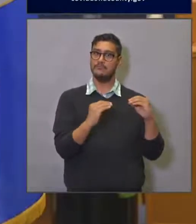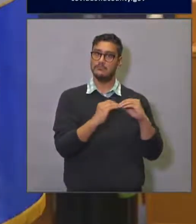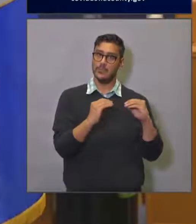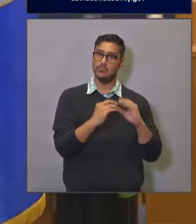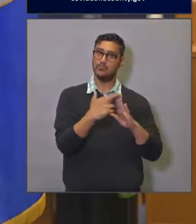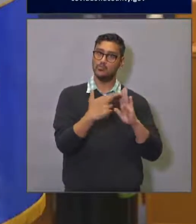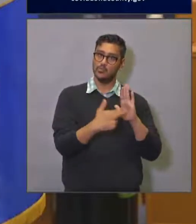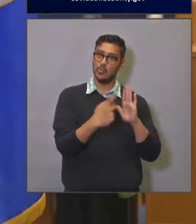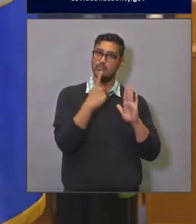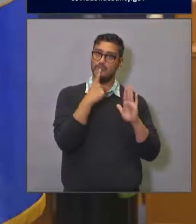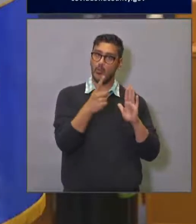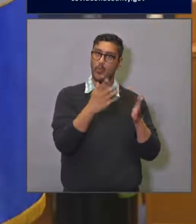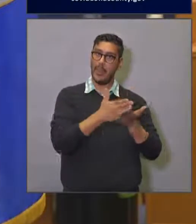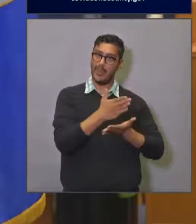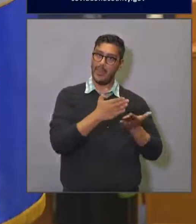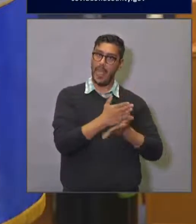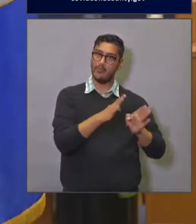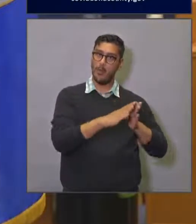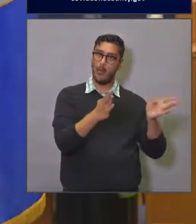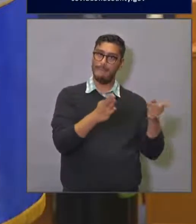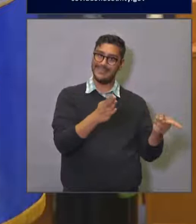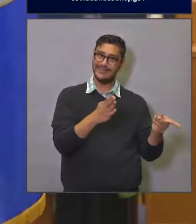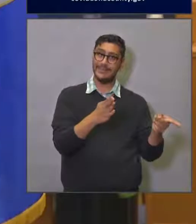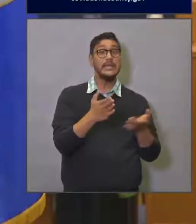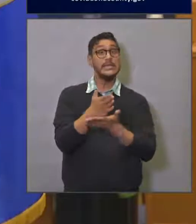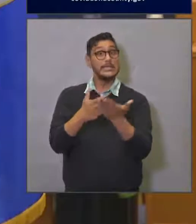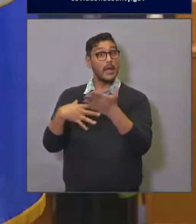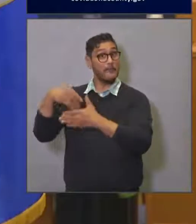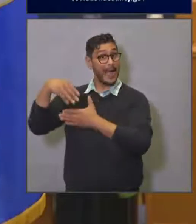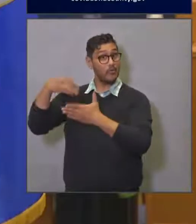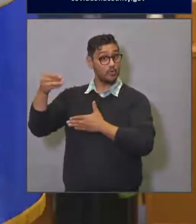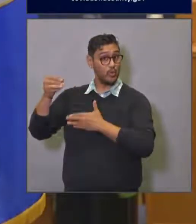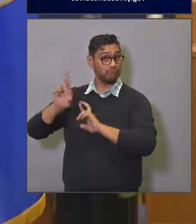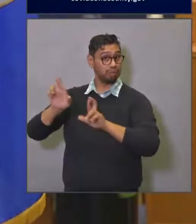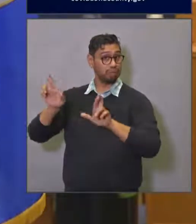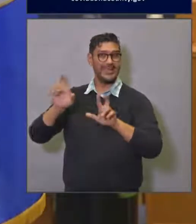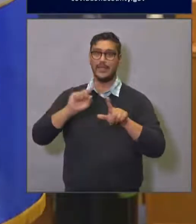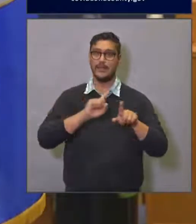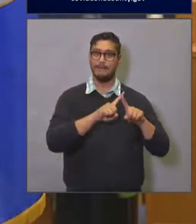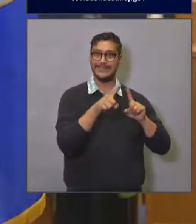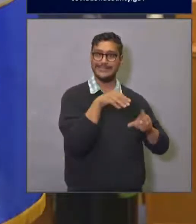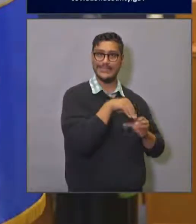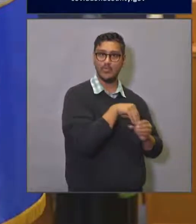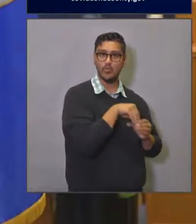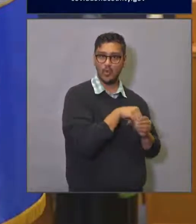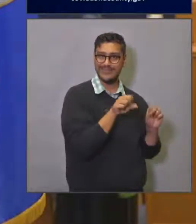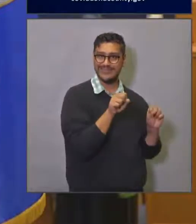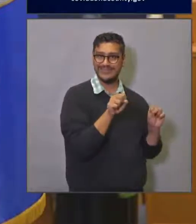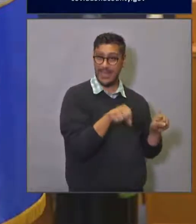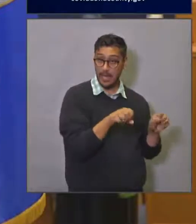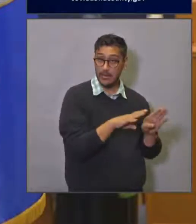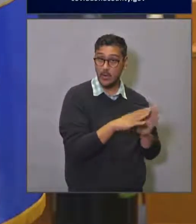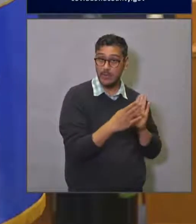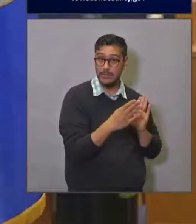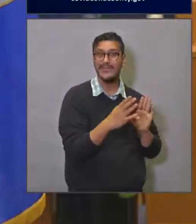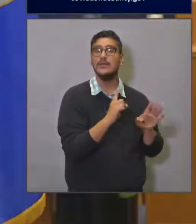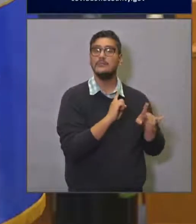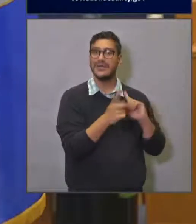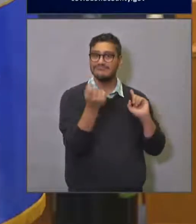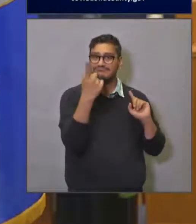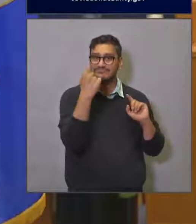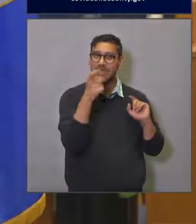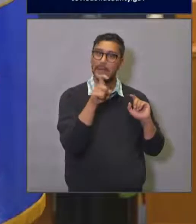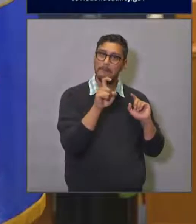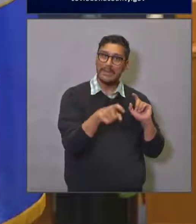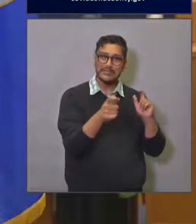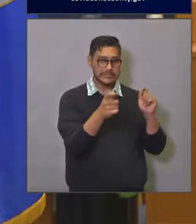They're allowed outdoors, some of them, some are not. But they can now reopen back indoors, but again, with the modifications that